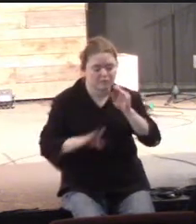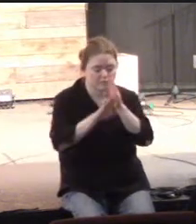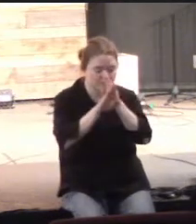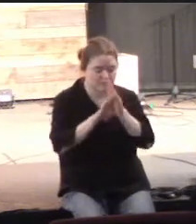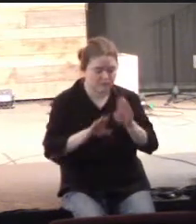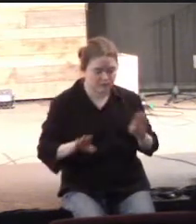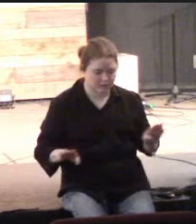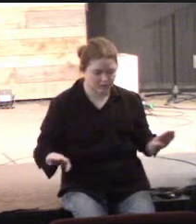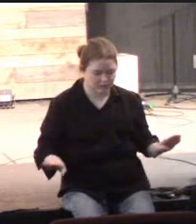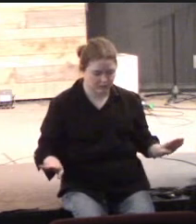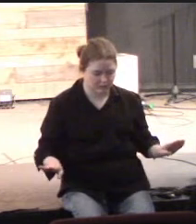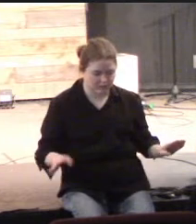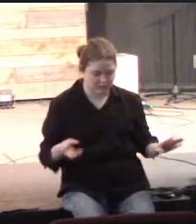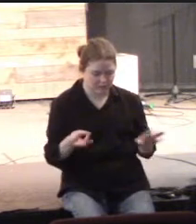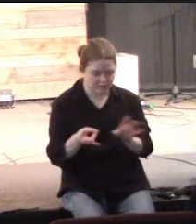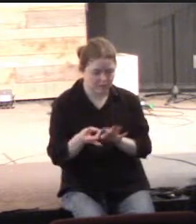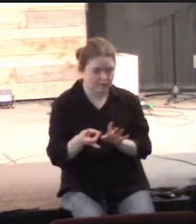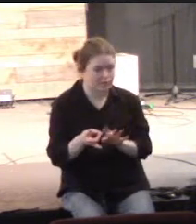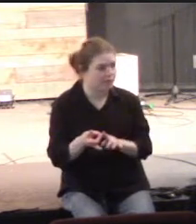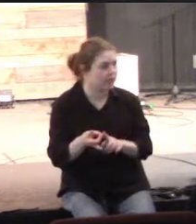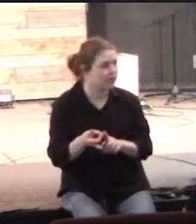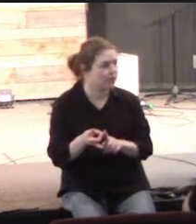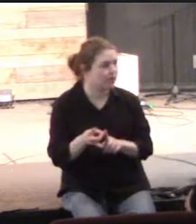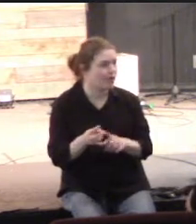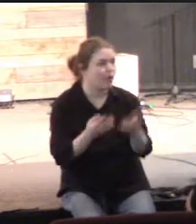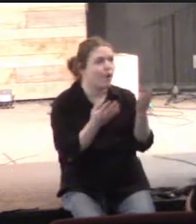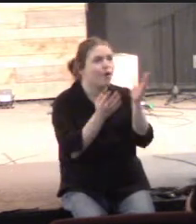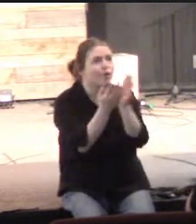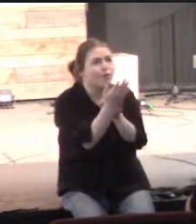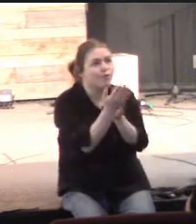And seventh, worship God.